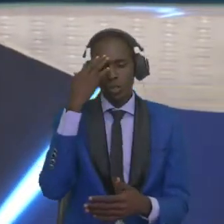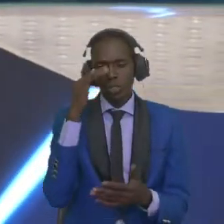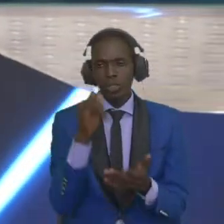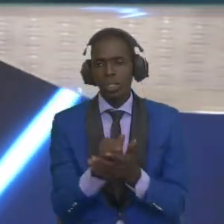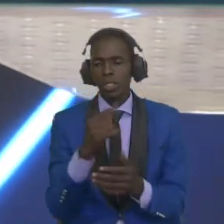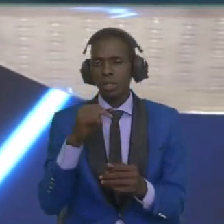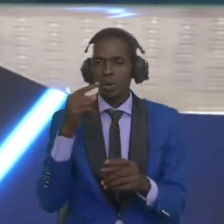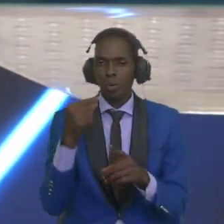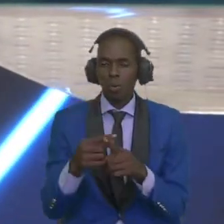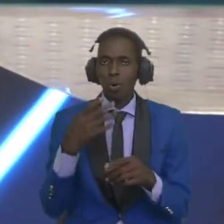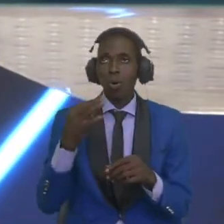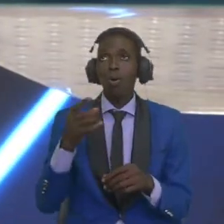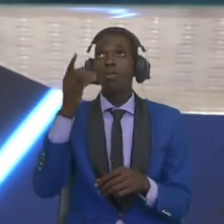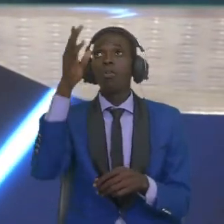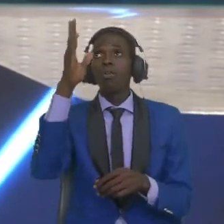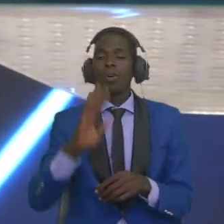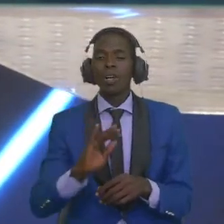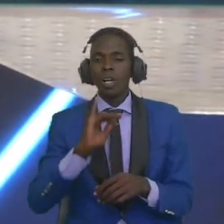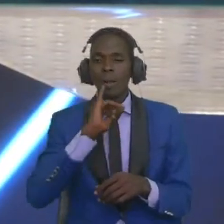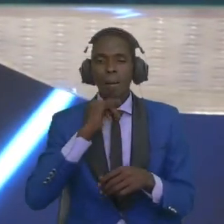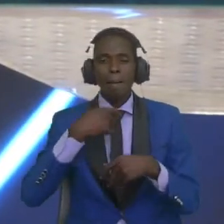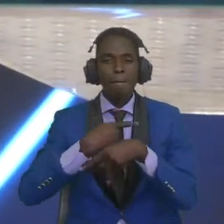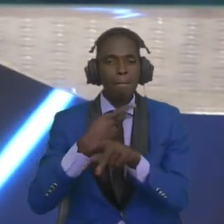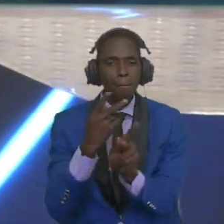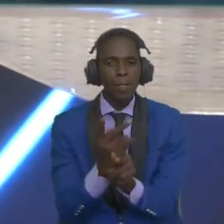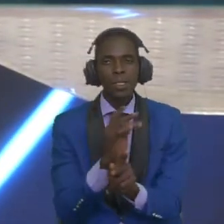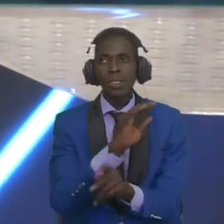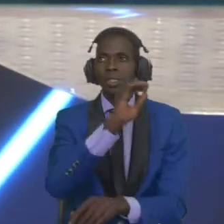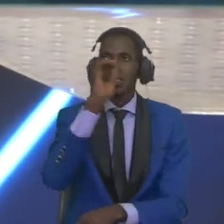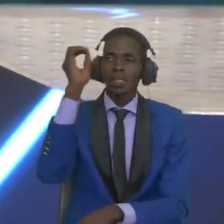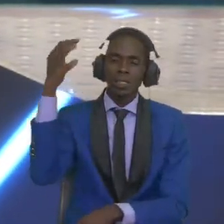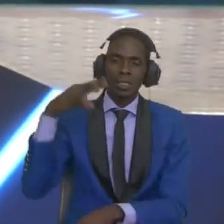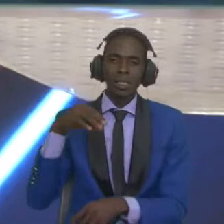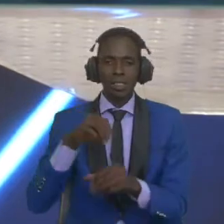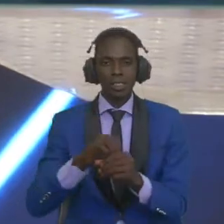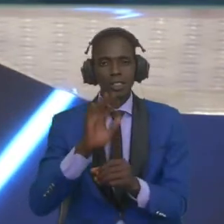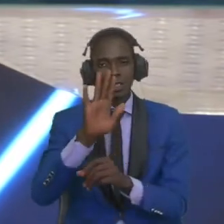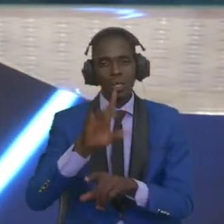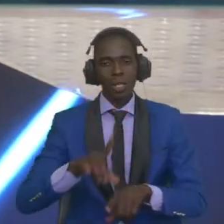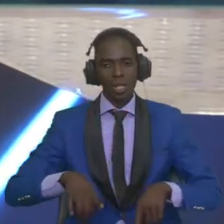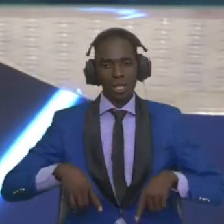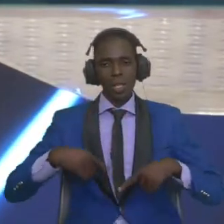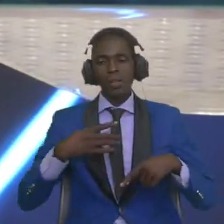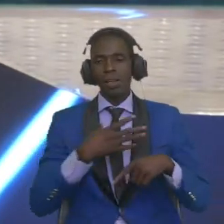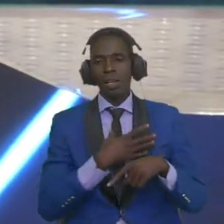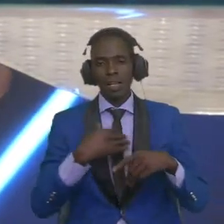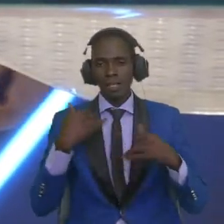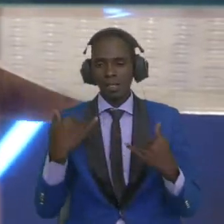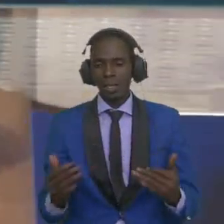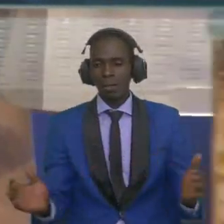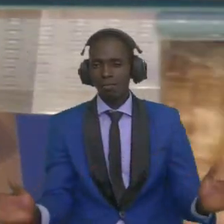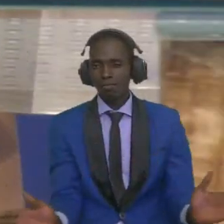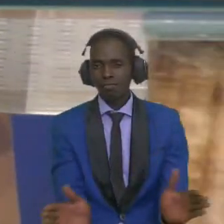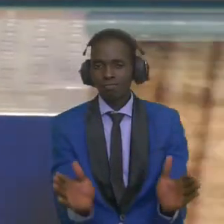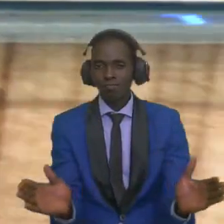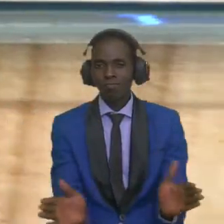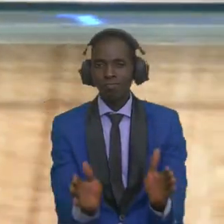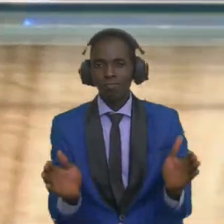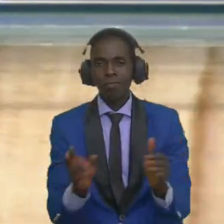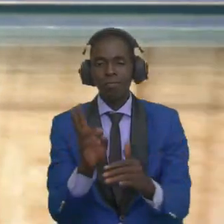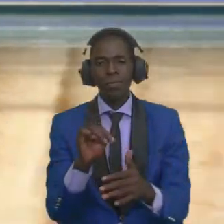of God is producing grace in the lives of the people. And now he exhorted them that